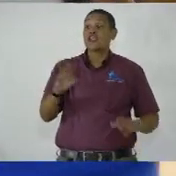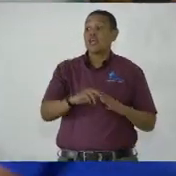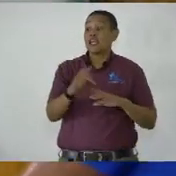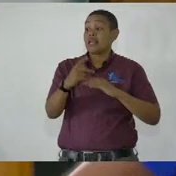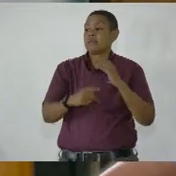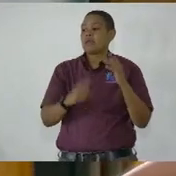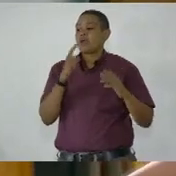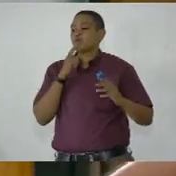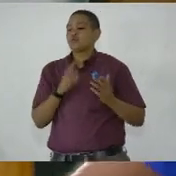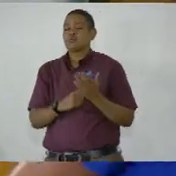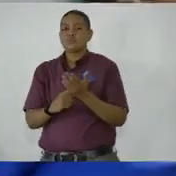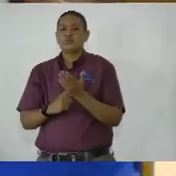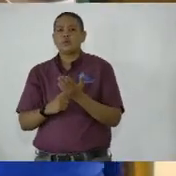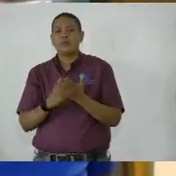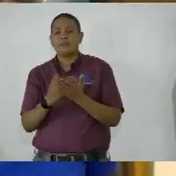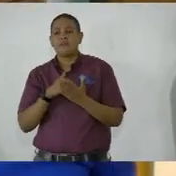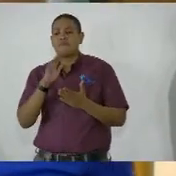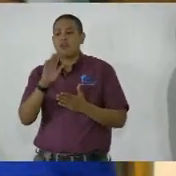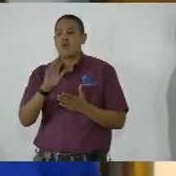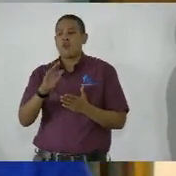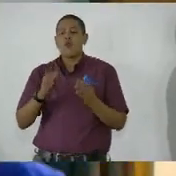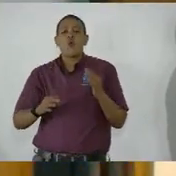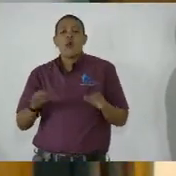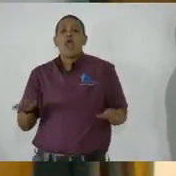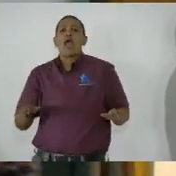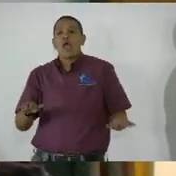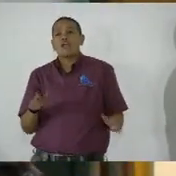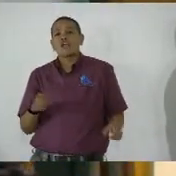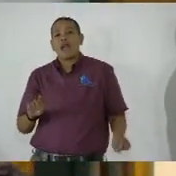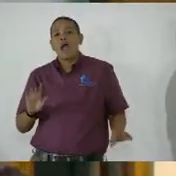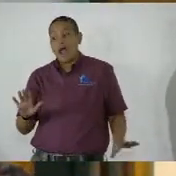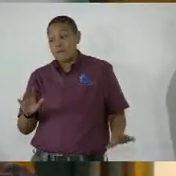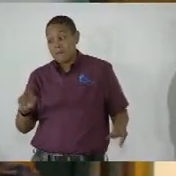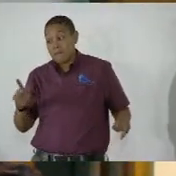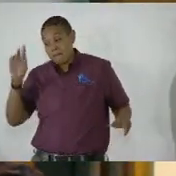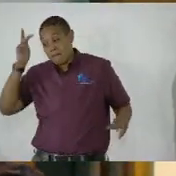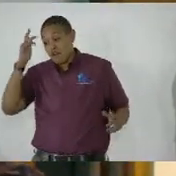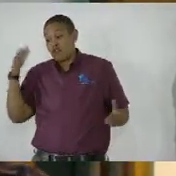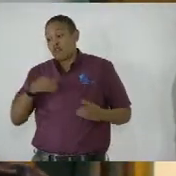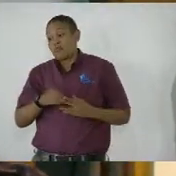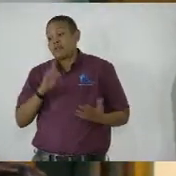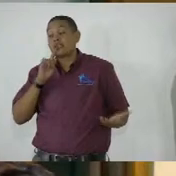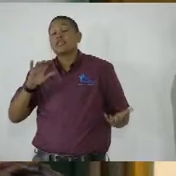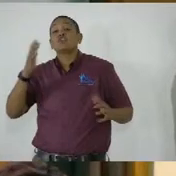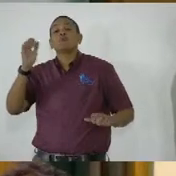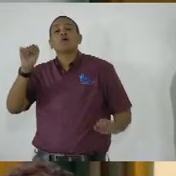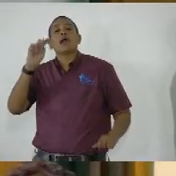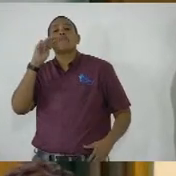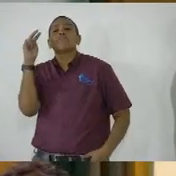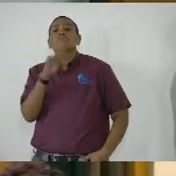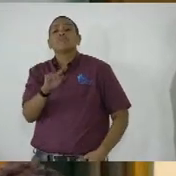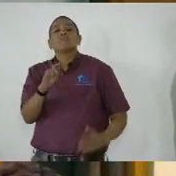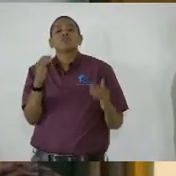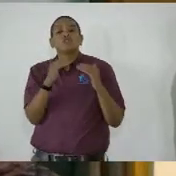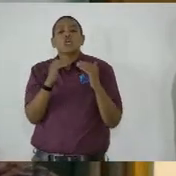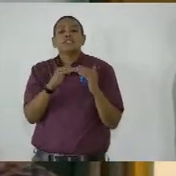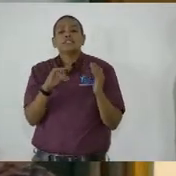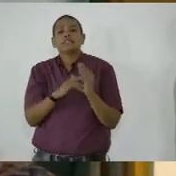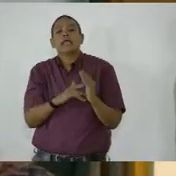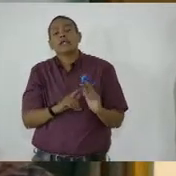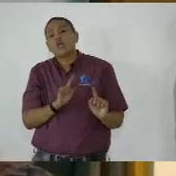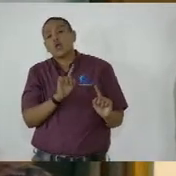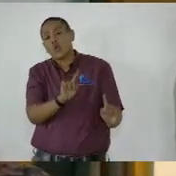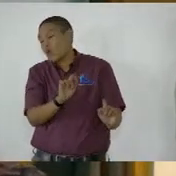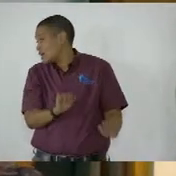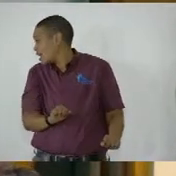mediate even before they file a court action. Parties in dispute can visit the justice centres,